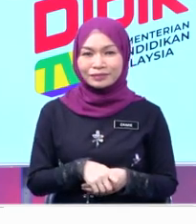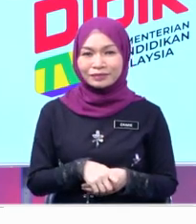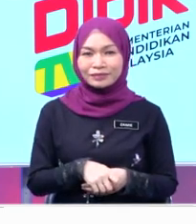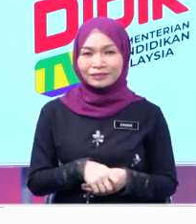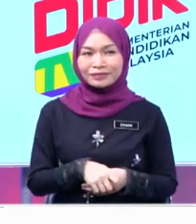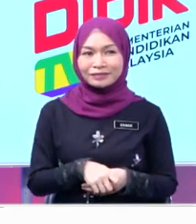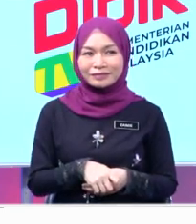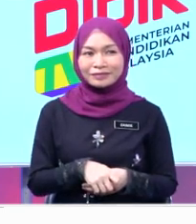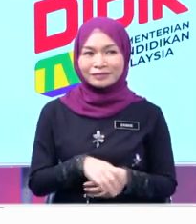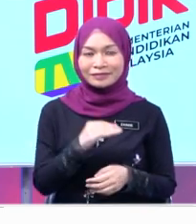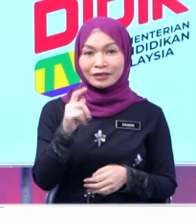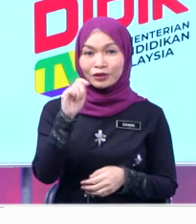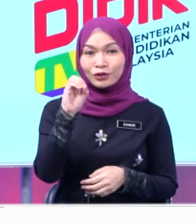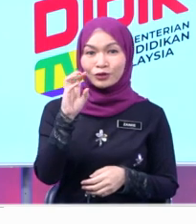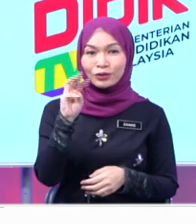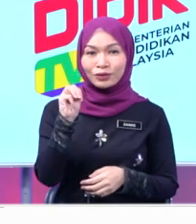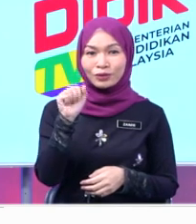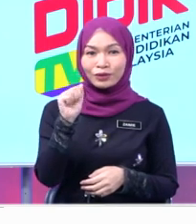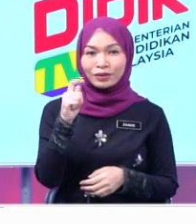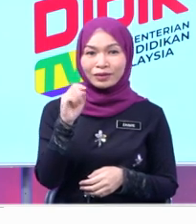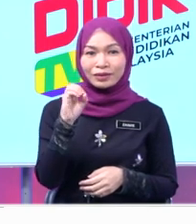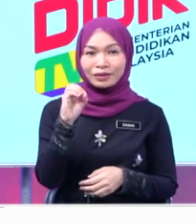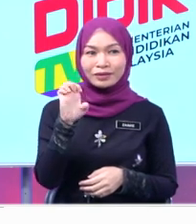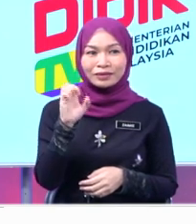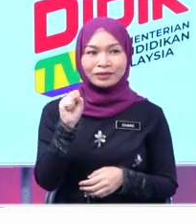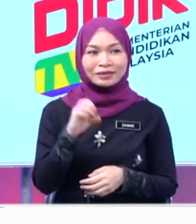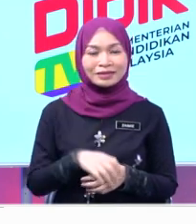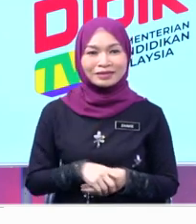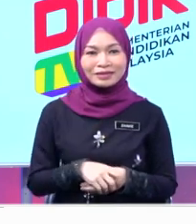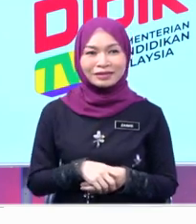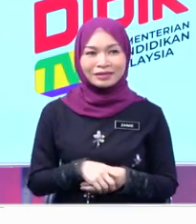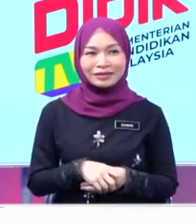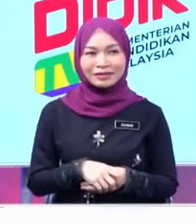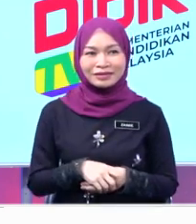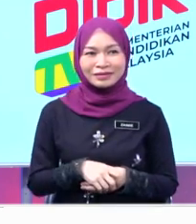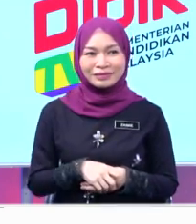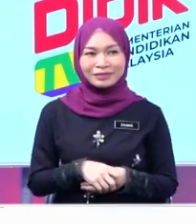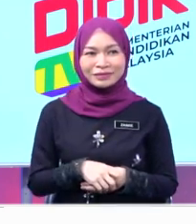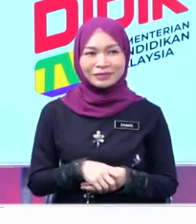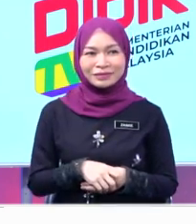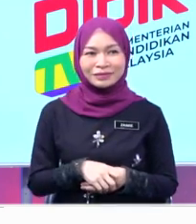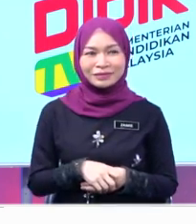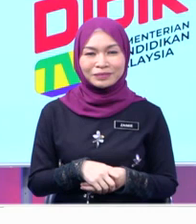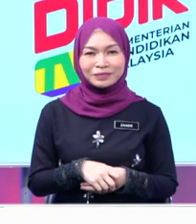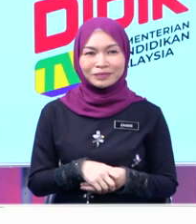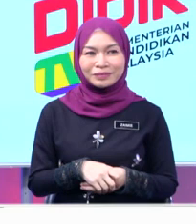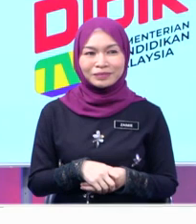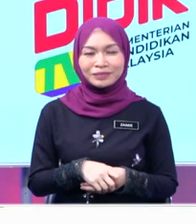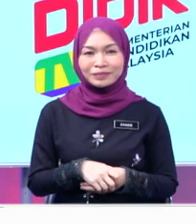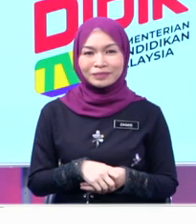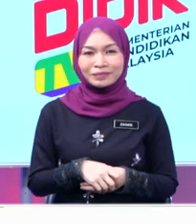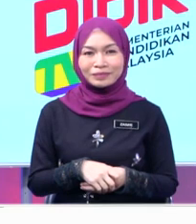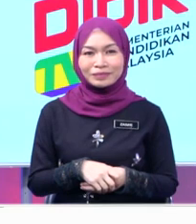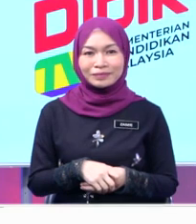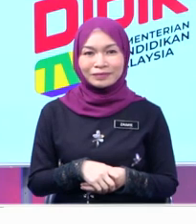Tomatoes. Yes. Tomatoes. Tomatoes. Tomatoes. Yes. Tomatoes. I know. Yeah.